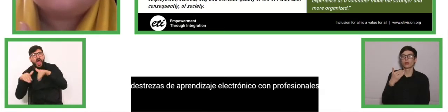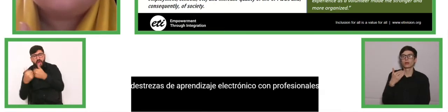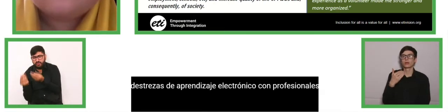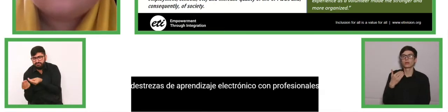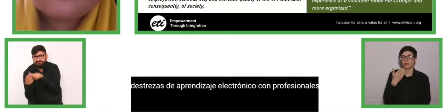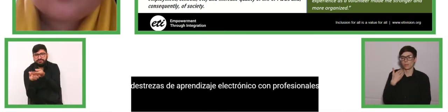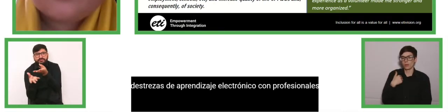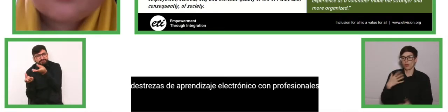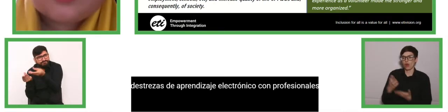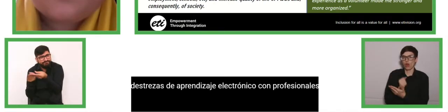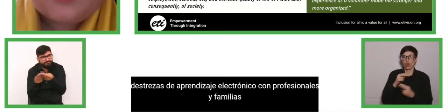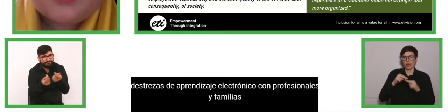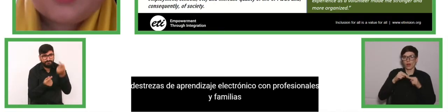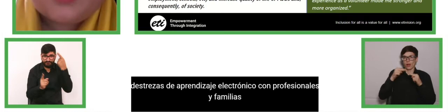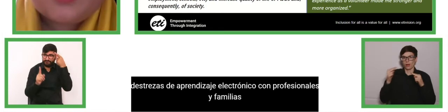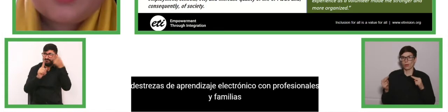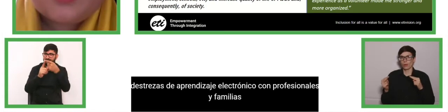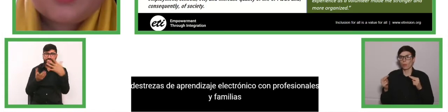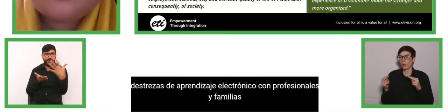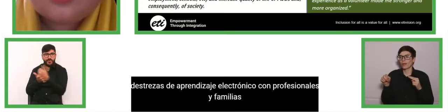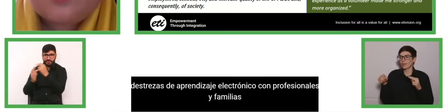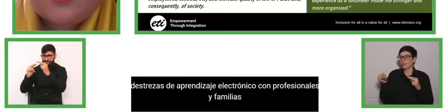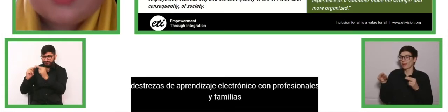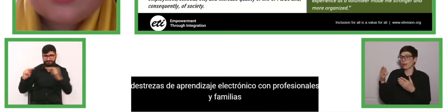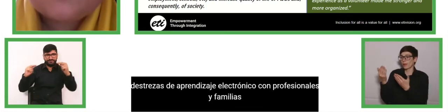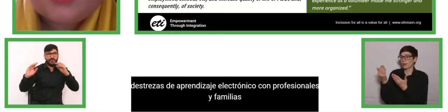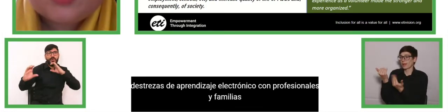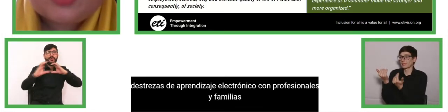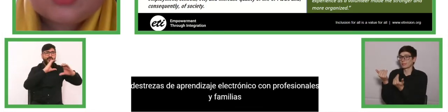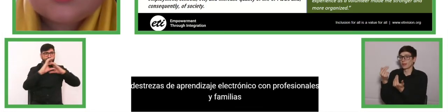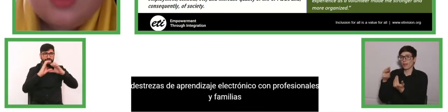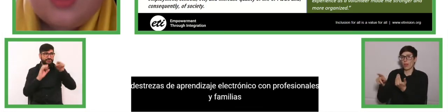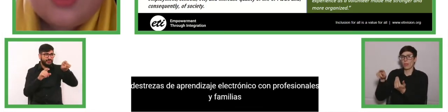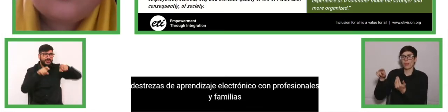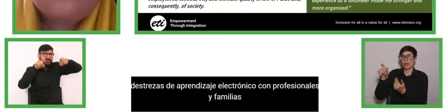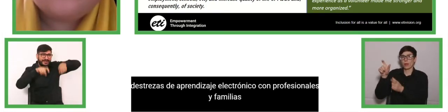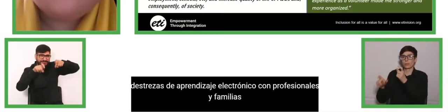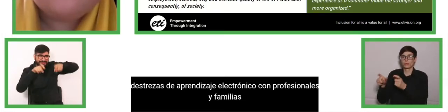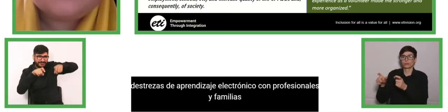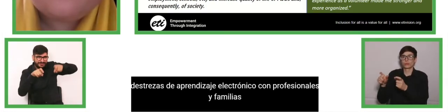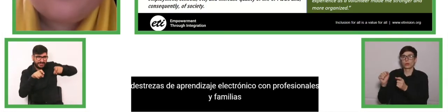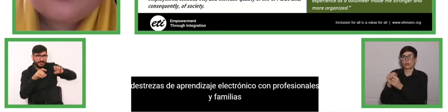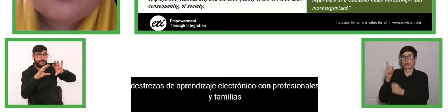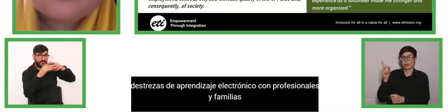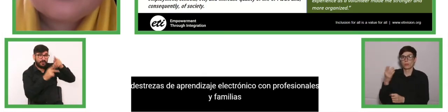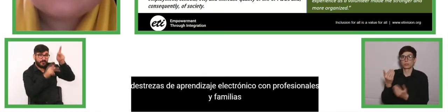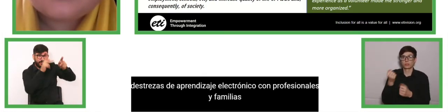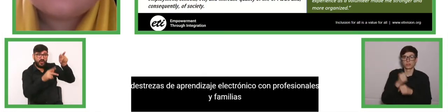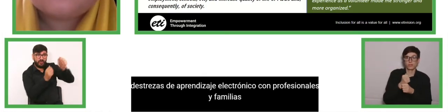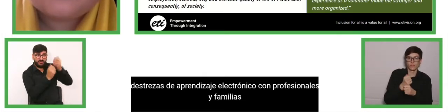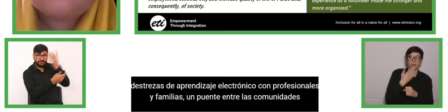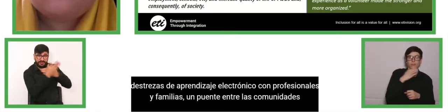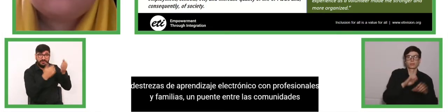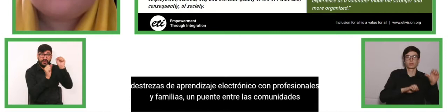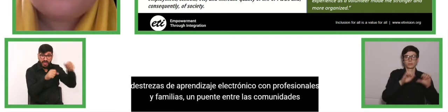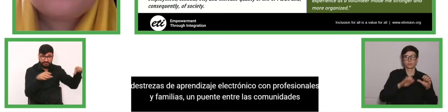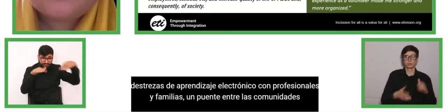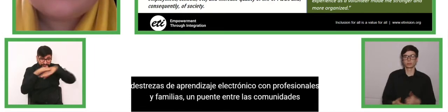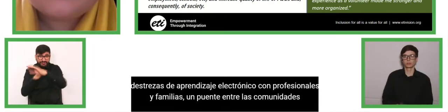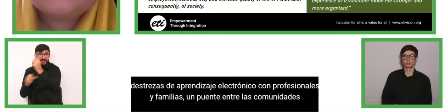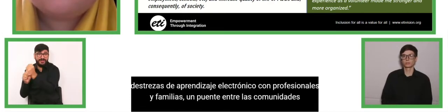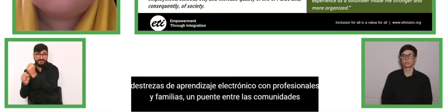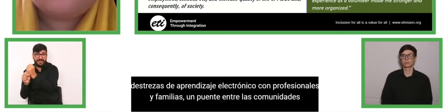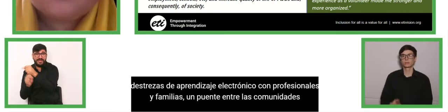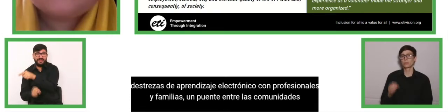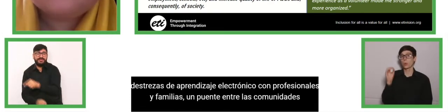being teachers for visually impaired and orientation and mobility specialists. And one of our key features is actually incorporating